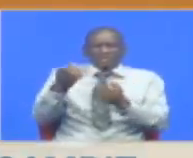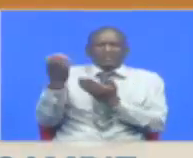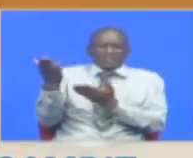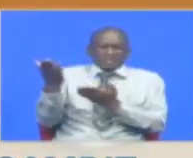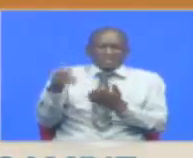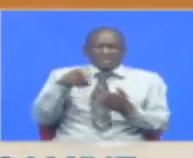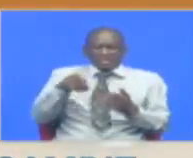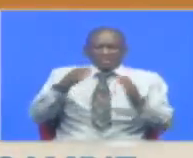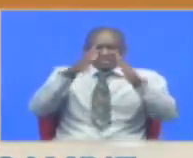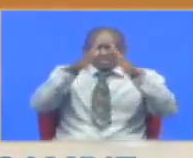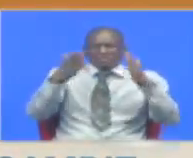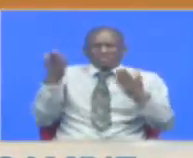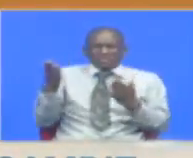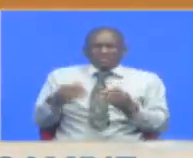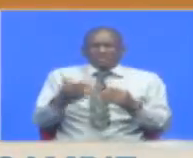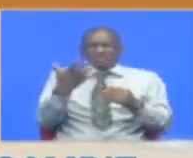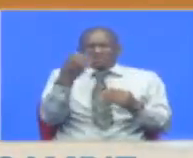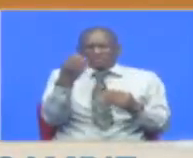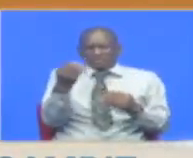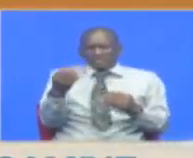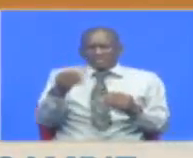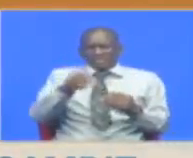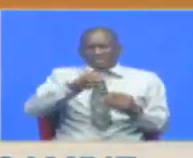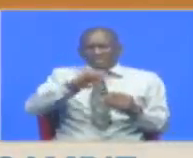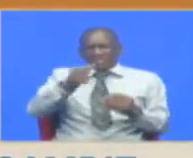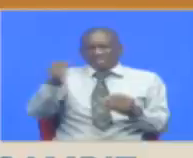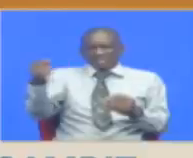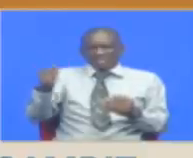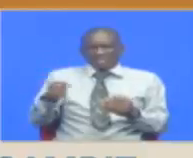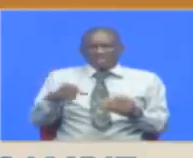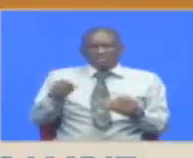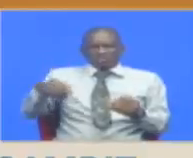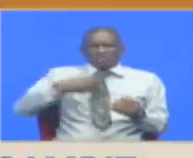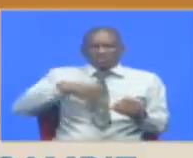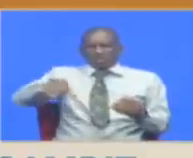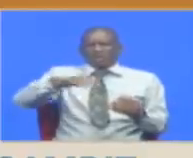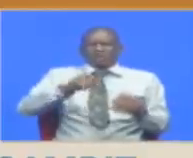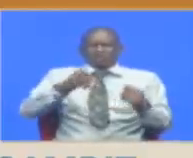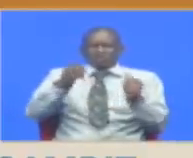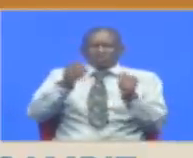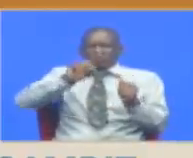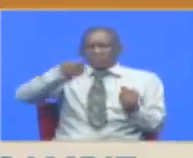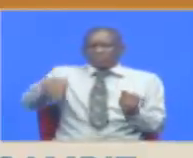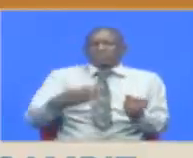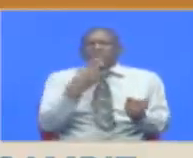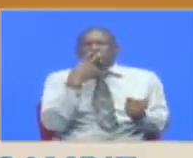this building, 500 across the road, so a total of about 1,200 beds